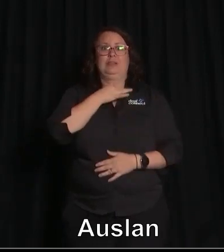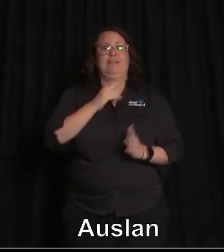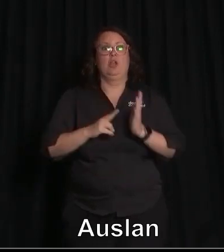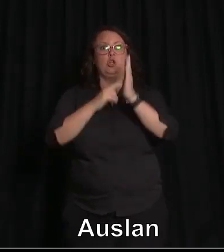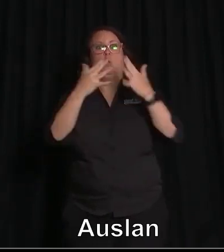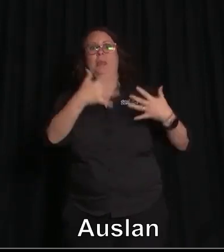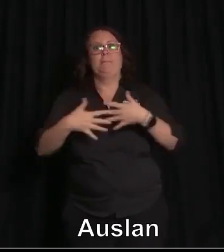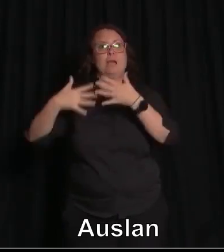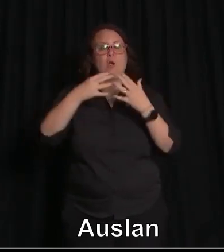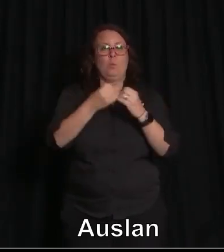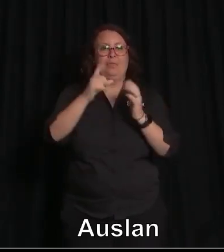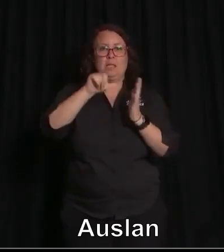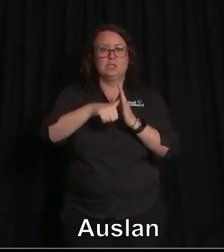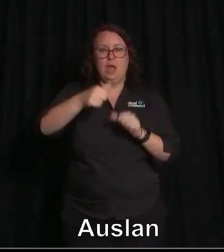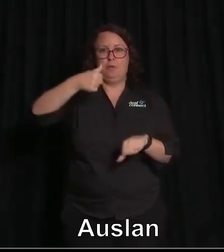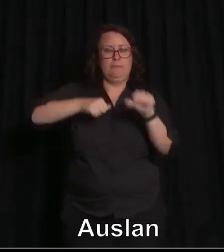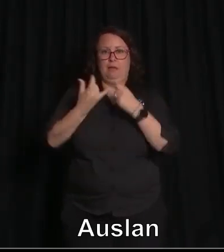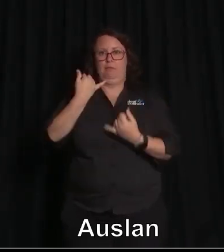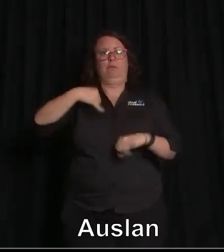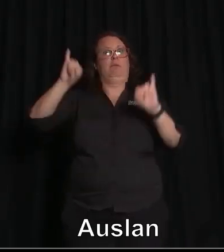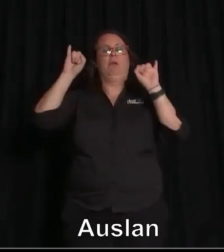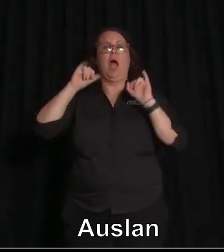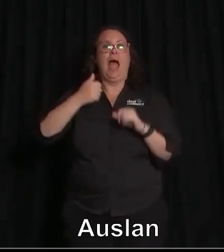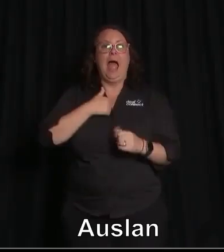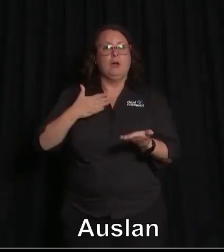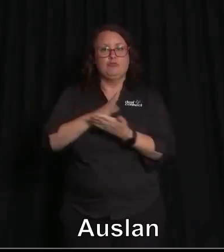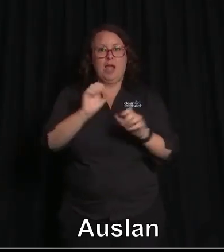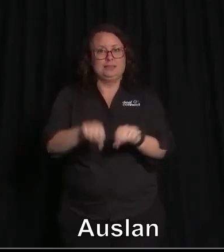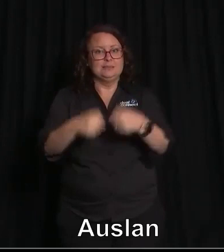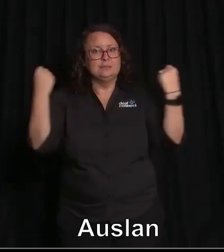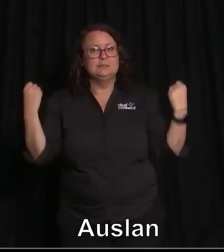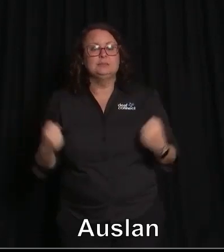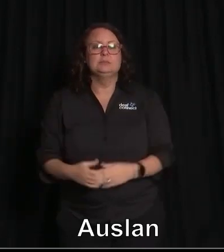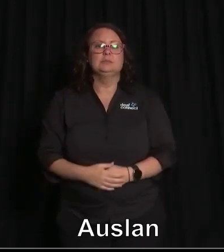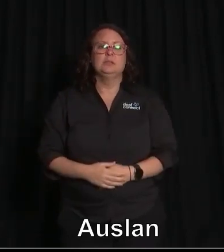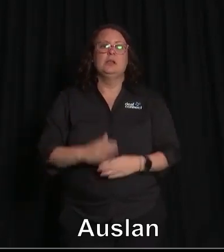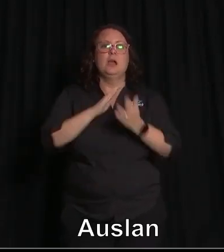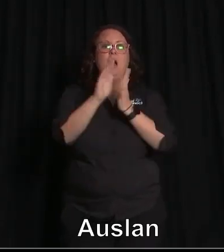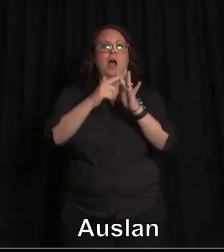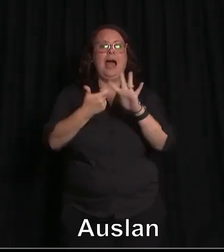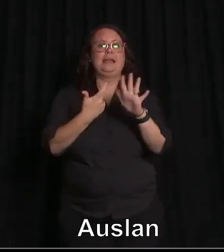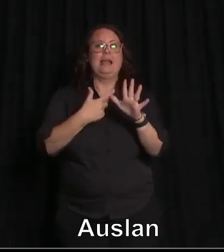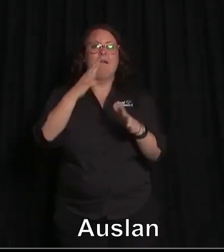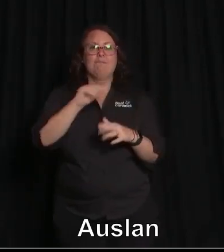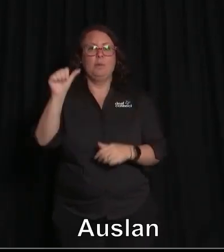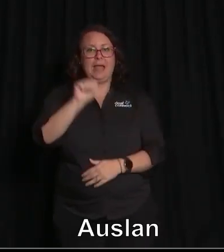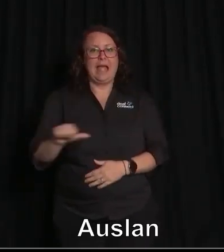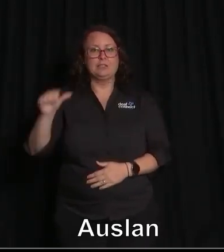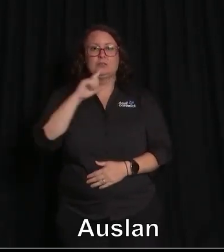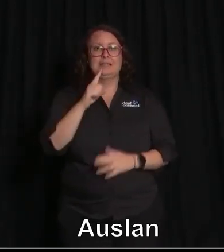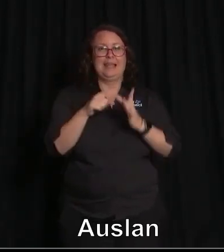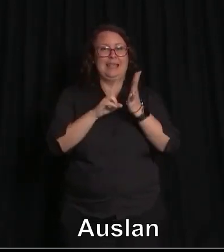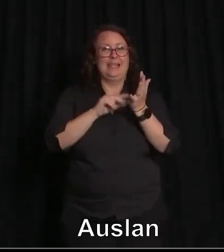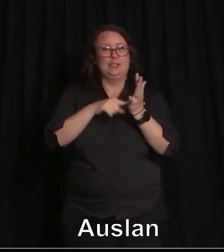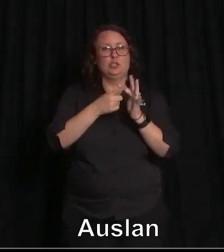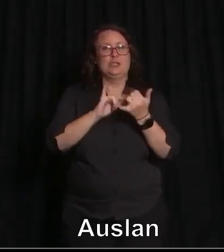clock being wound back on our rights. Heike from Asia reminded us that intersex people are everywhere and